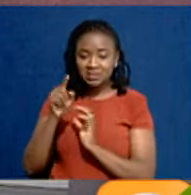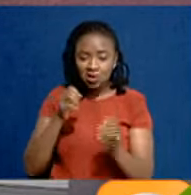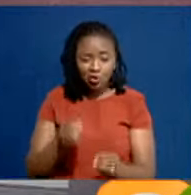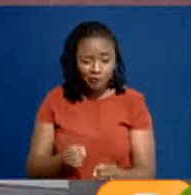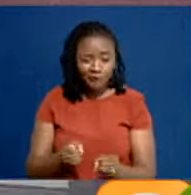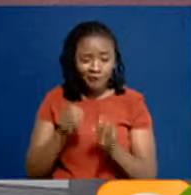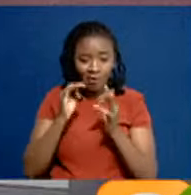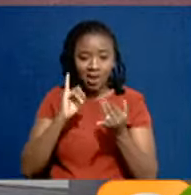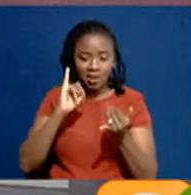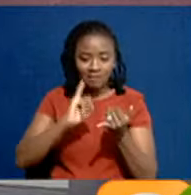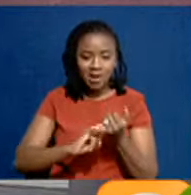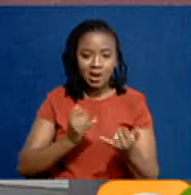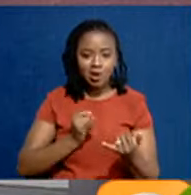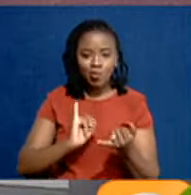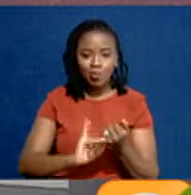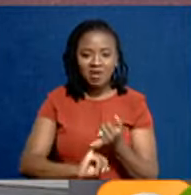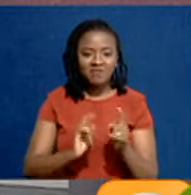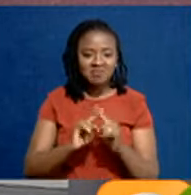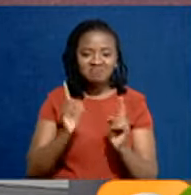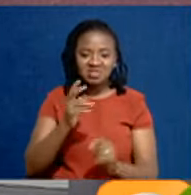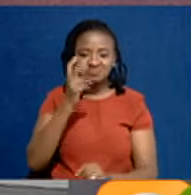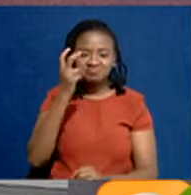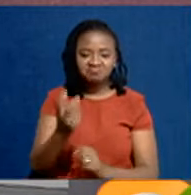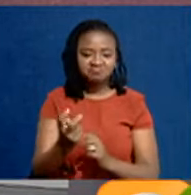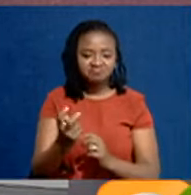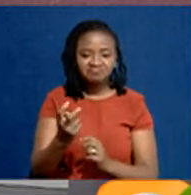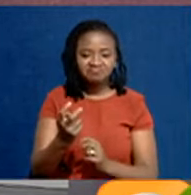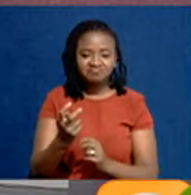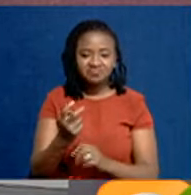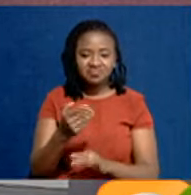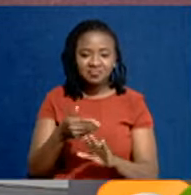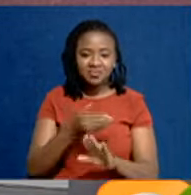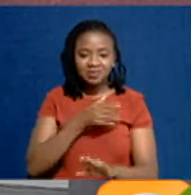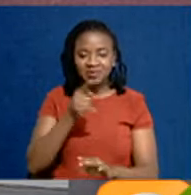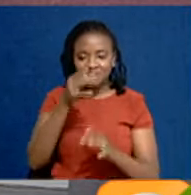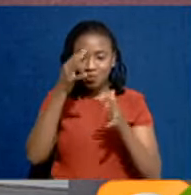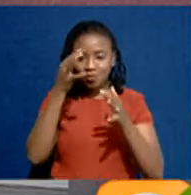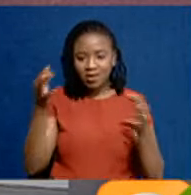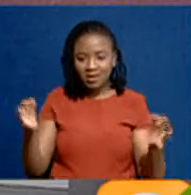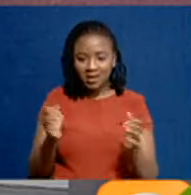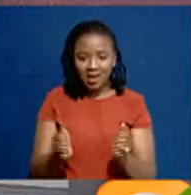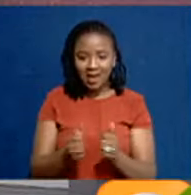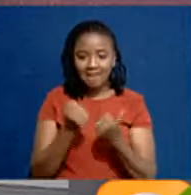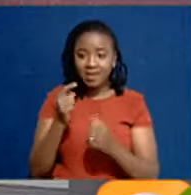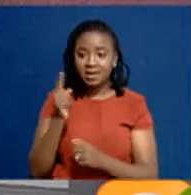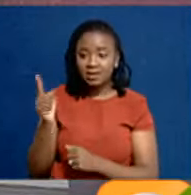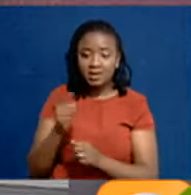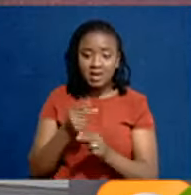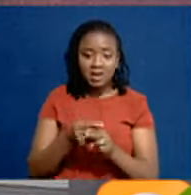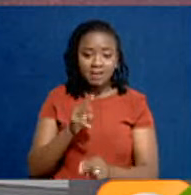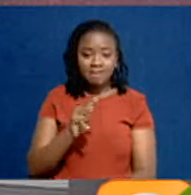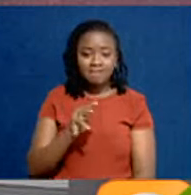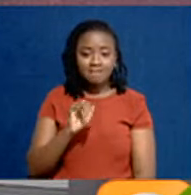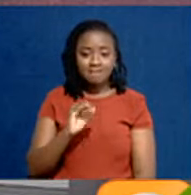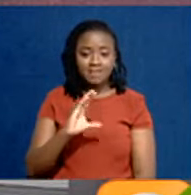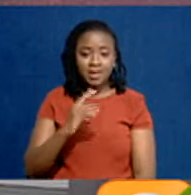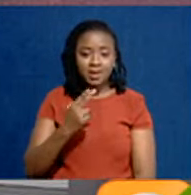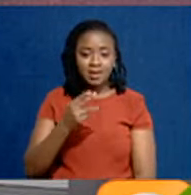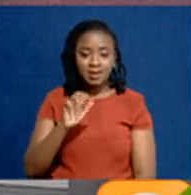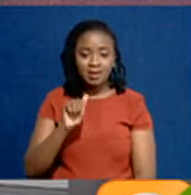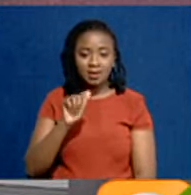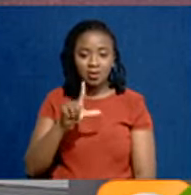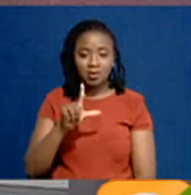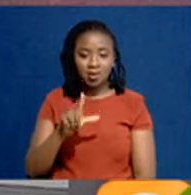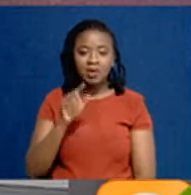in a church ceremony, died moments before the big event today. Michael Musyioki reportedly